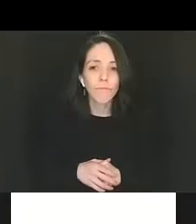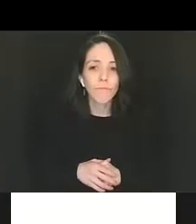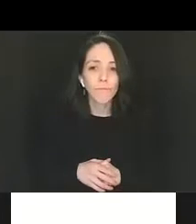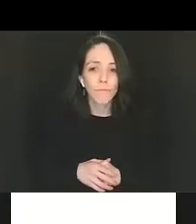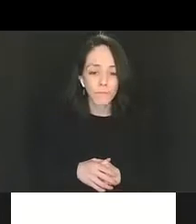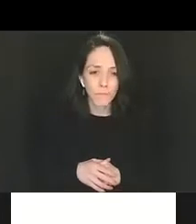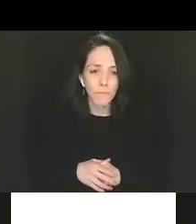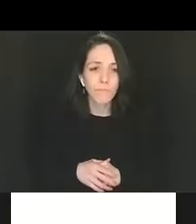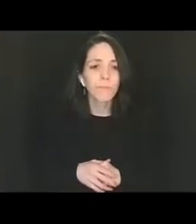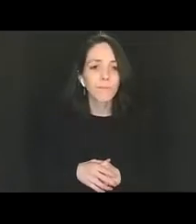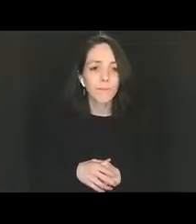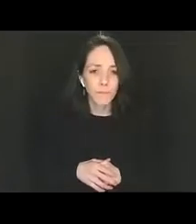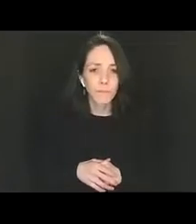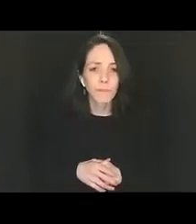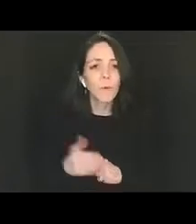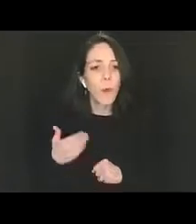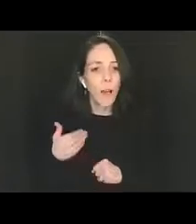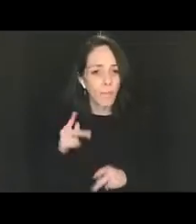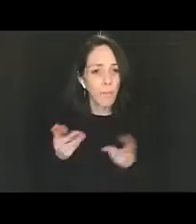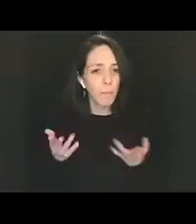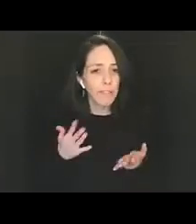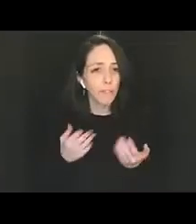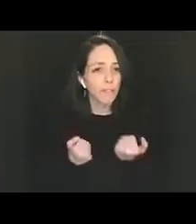you tonight.